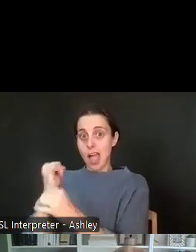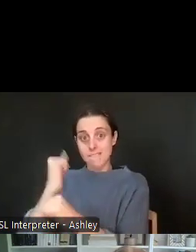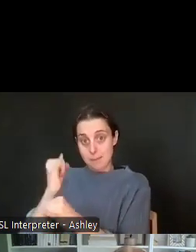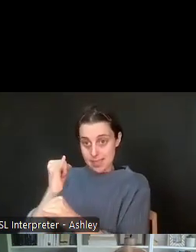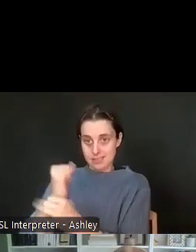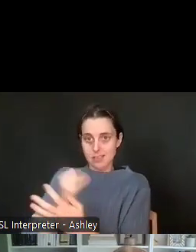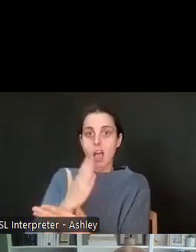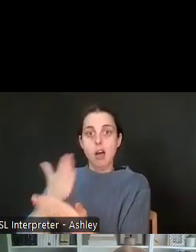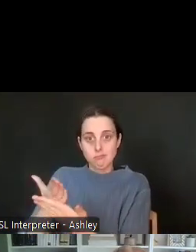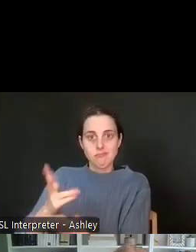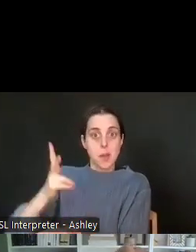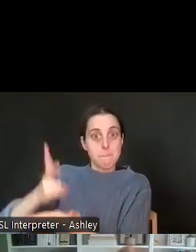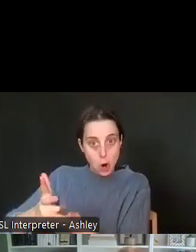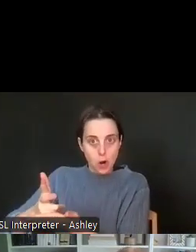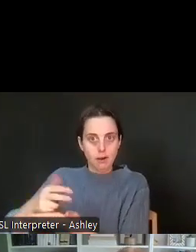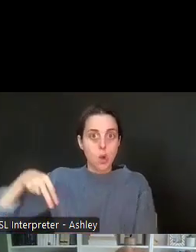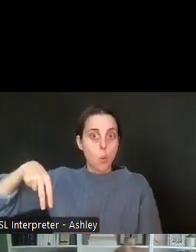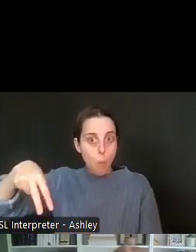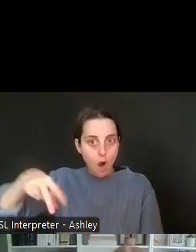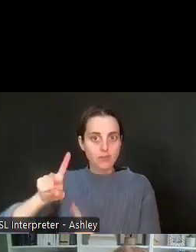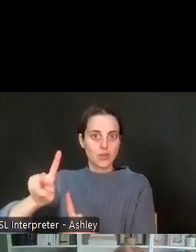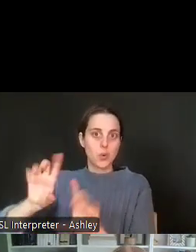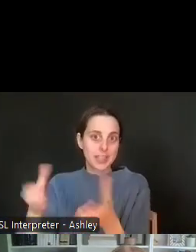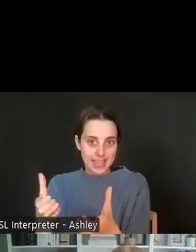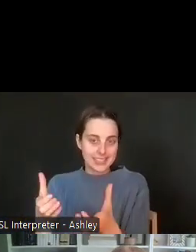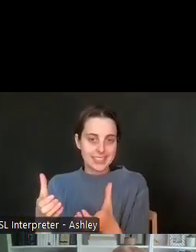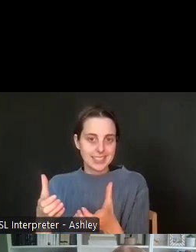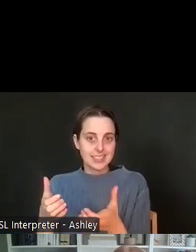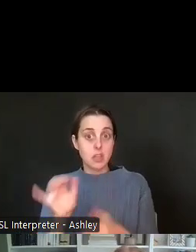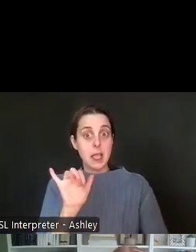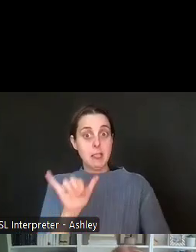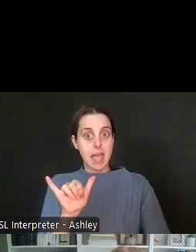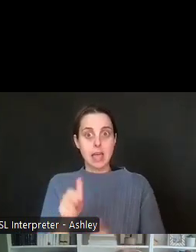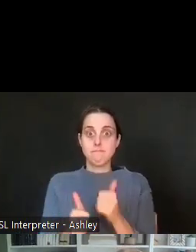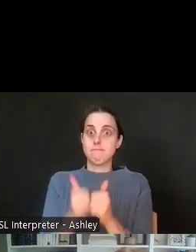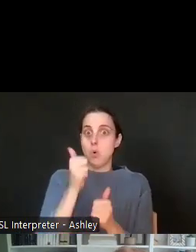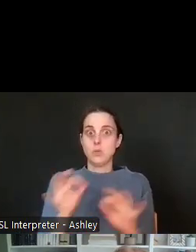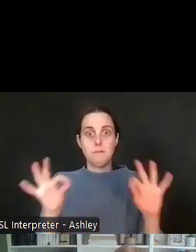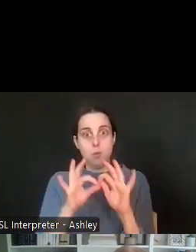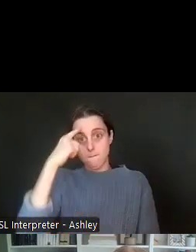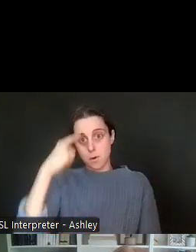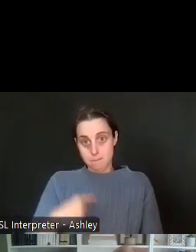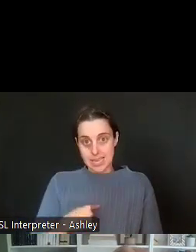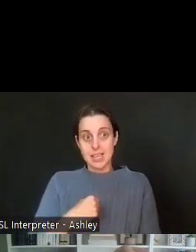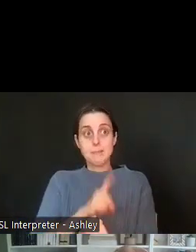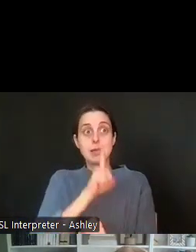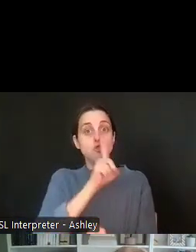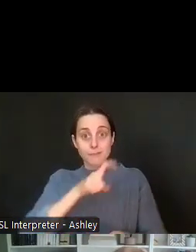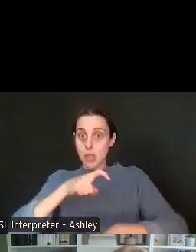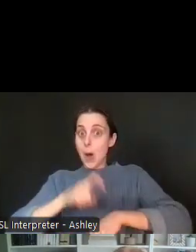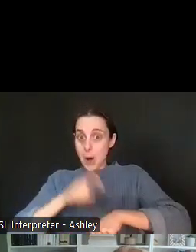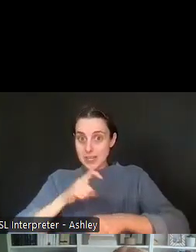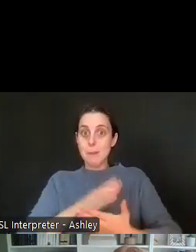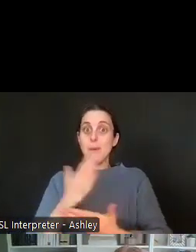p.m. when class started. That was the biggest piece of work-life harmony for me, was that I could get to school so that I could earn my